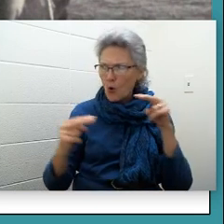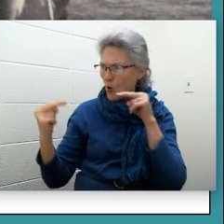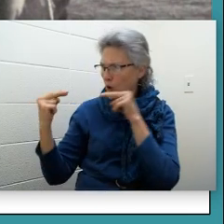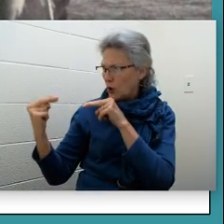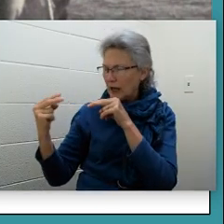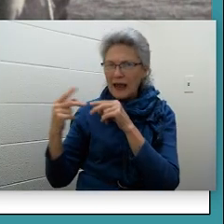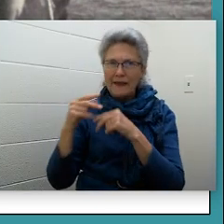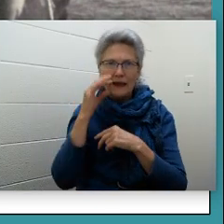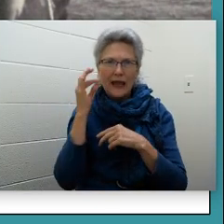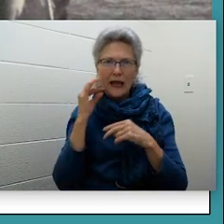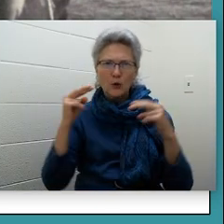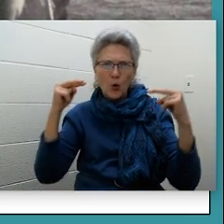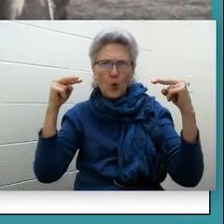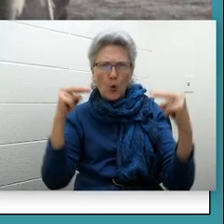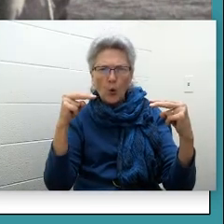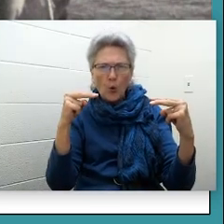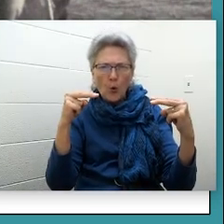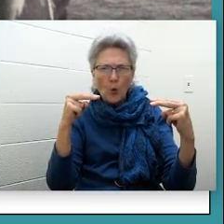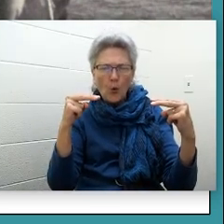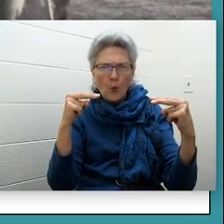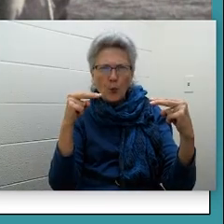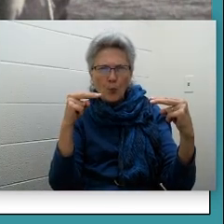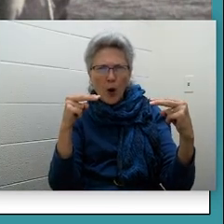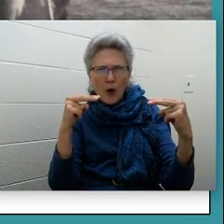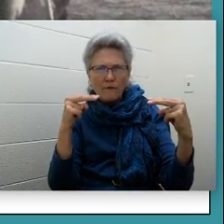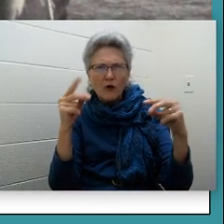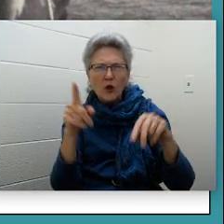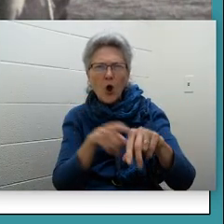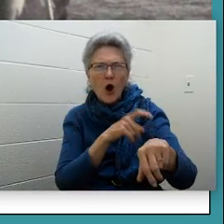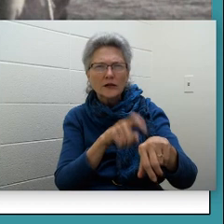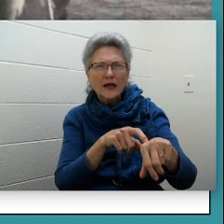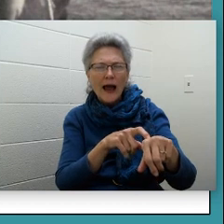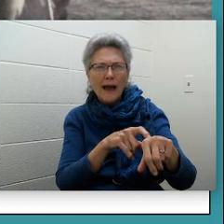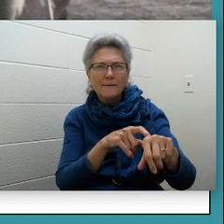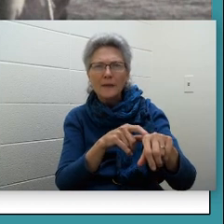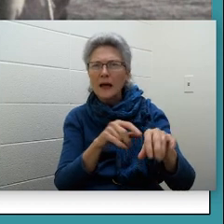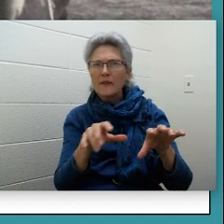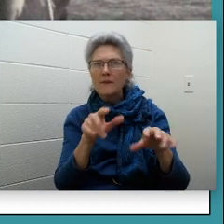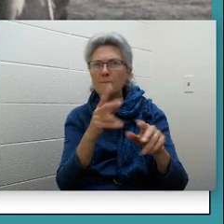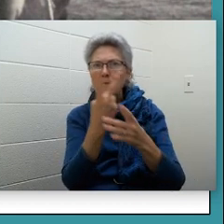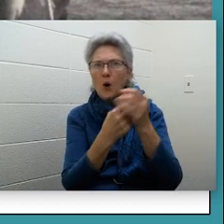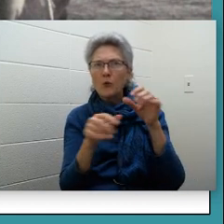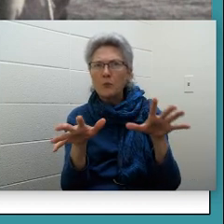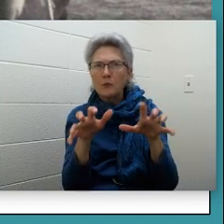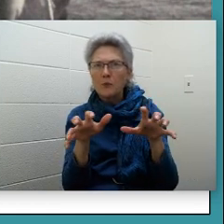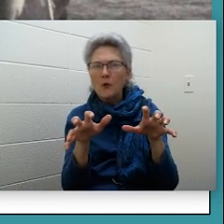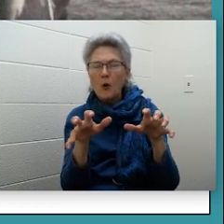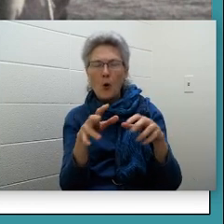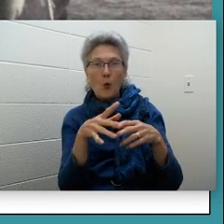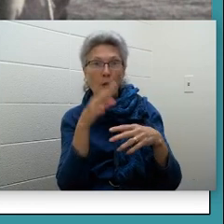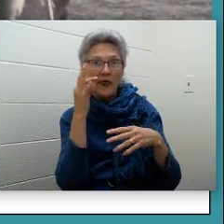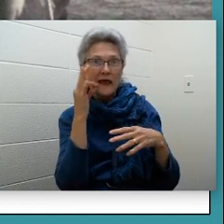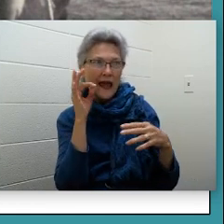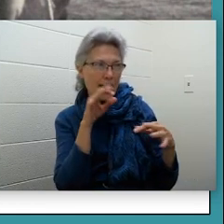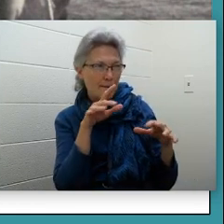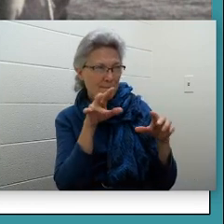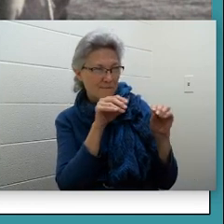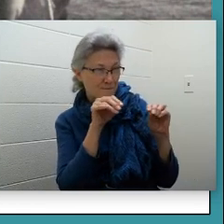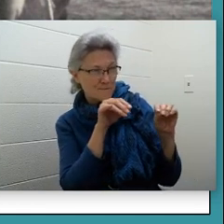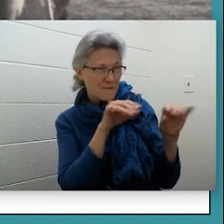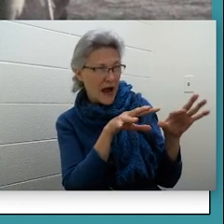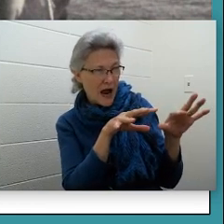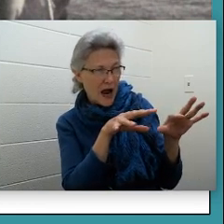the cat. For a long time, neither moved. Will the cat bind him with her fatal spell? I